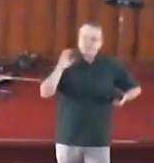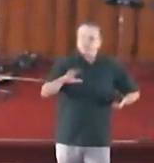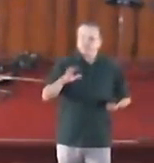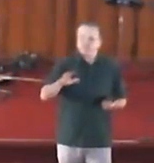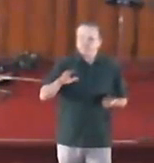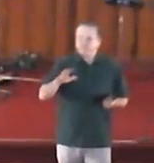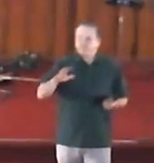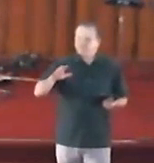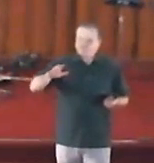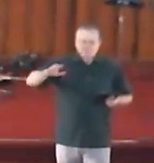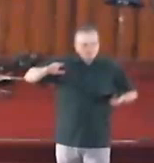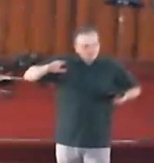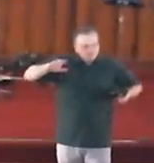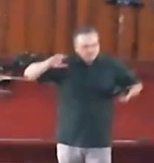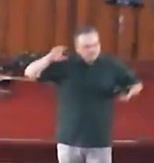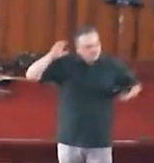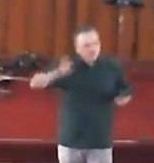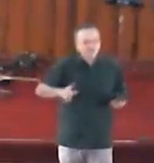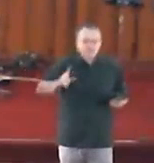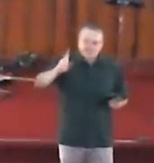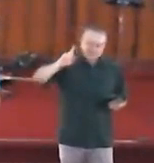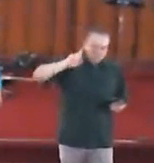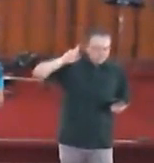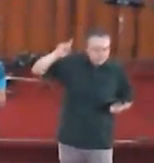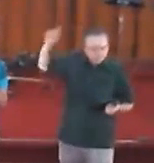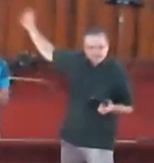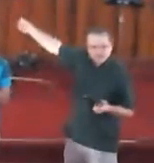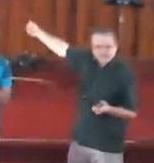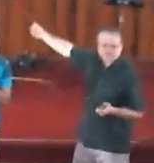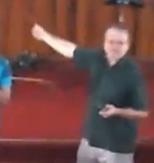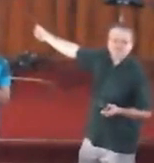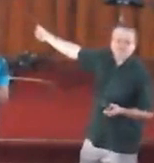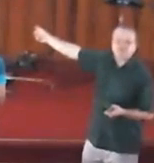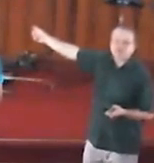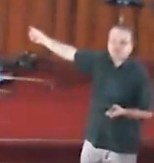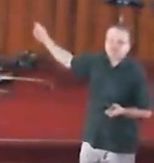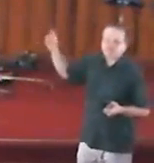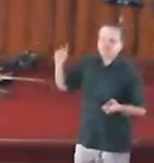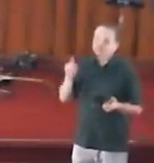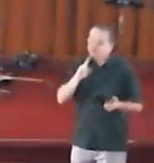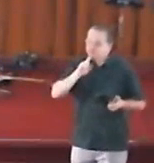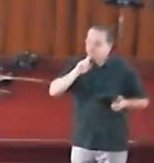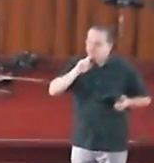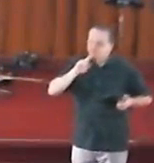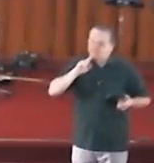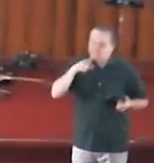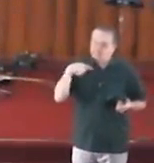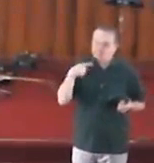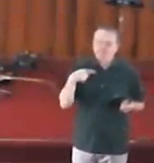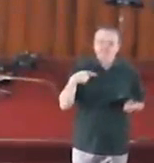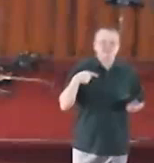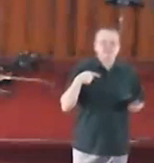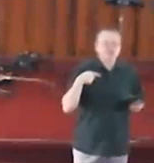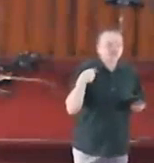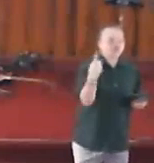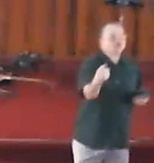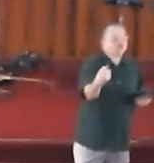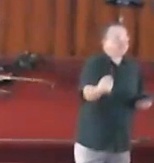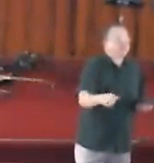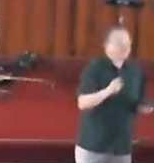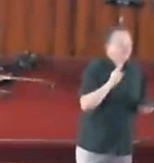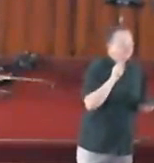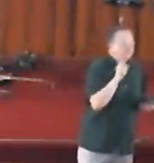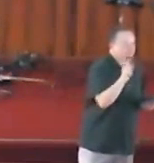los discípulos llegaron y dijeron, bueno, Señor, el gobierno dice que yo no debo predicar más, pero más bien dame más denuedo